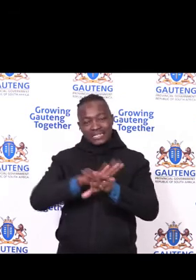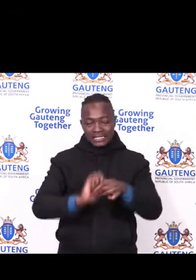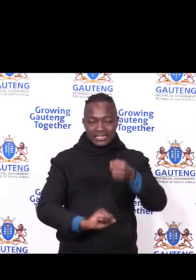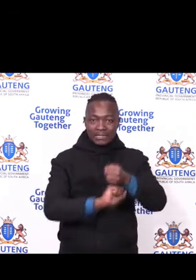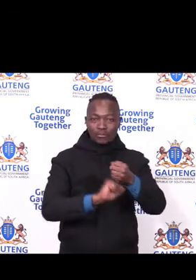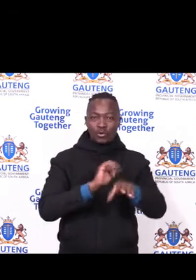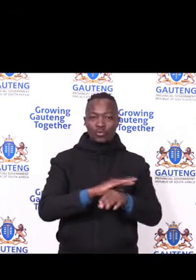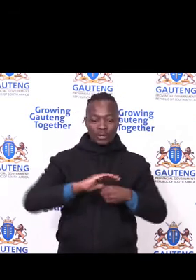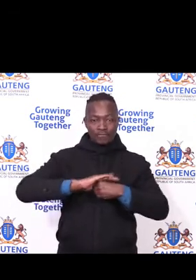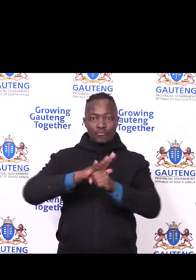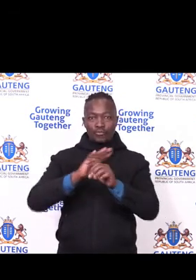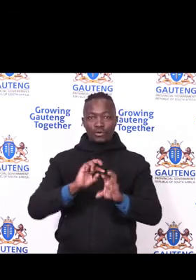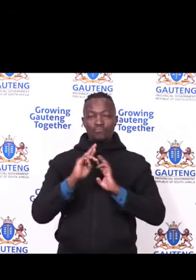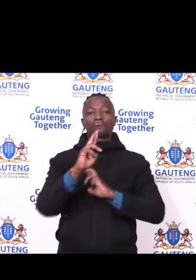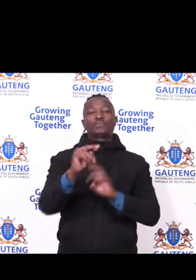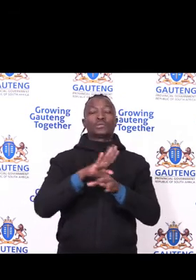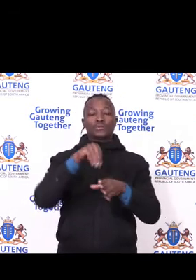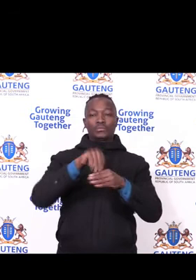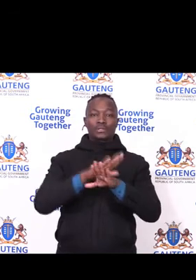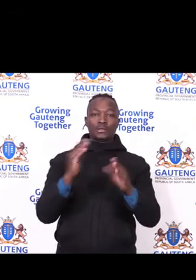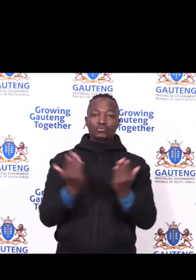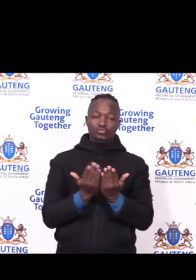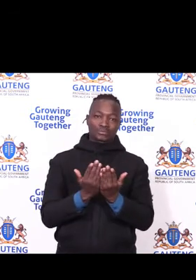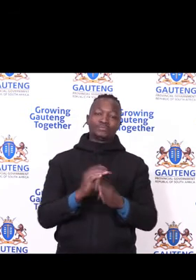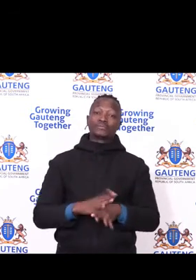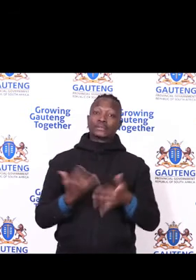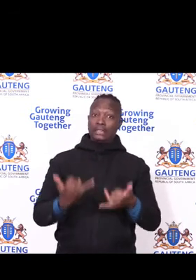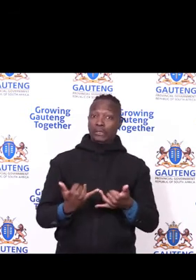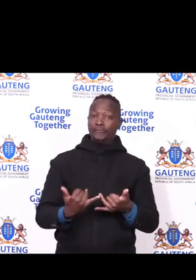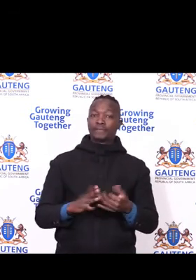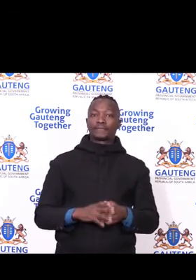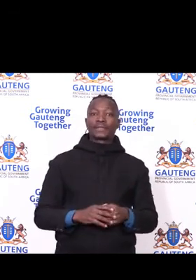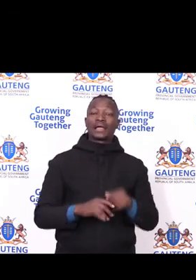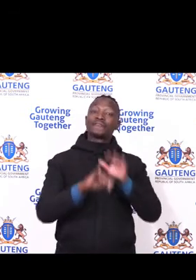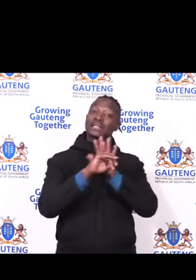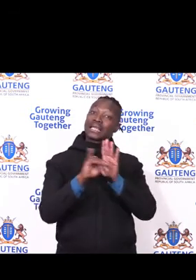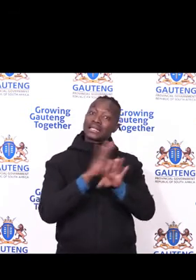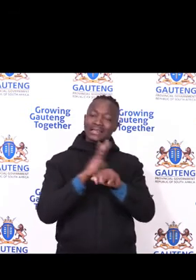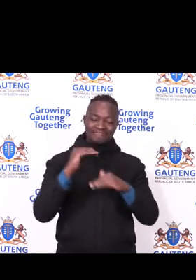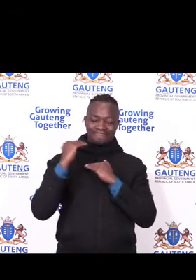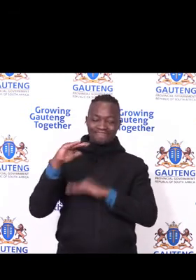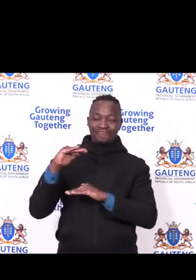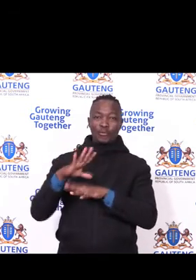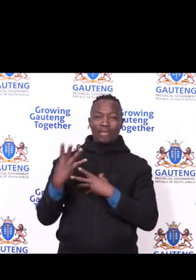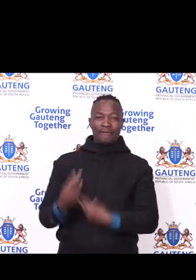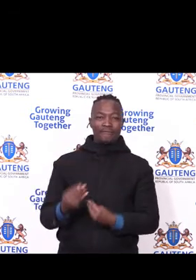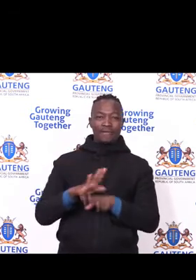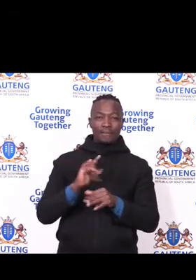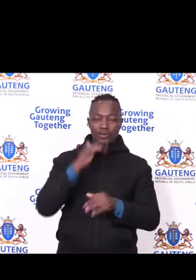cases of COVID are reported within our schools. I've indicated that we've got a serious limitation in terms of those people that are applying